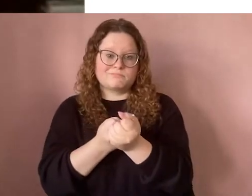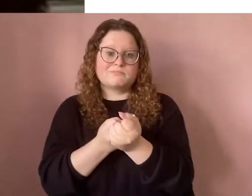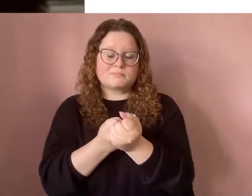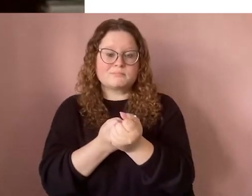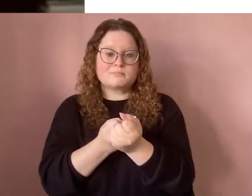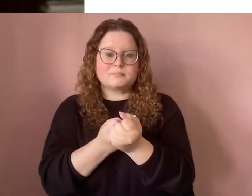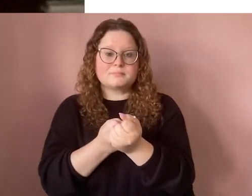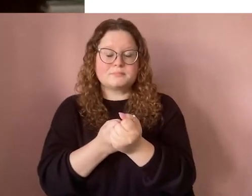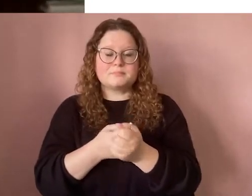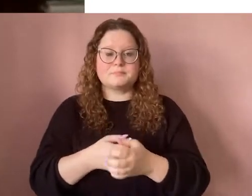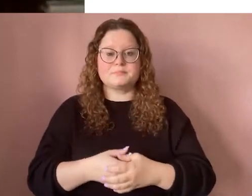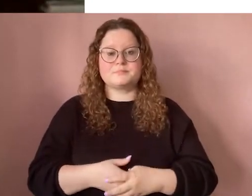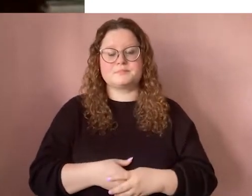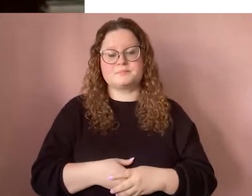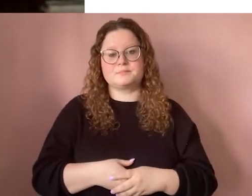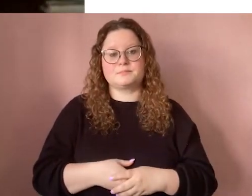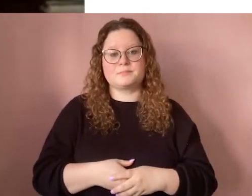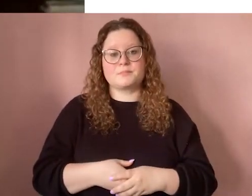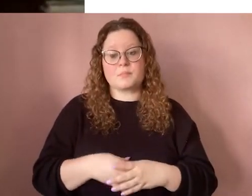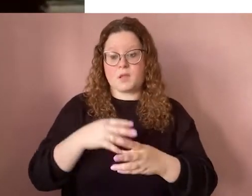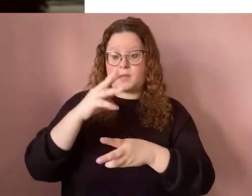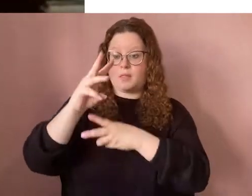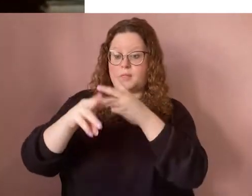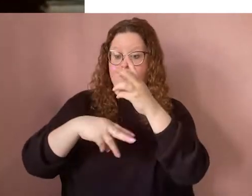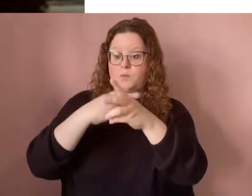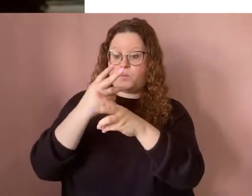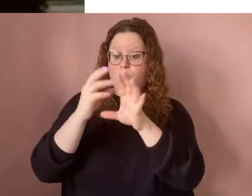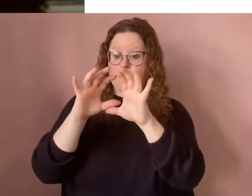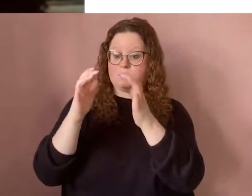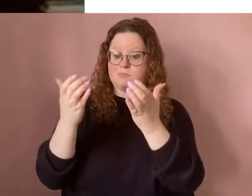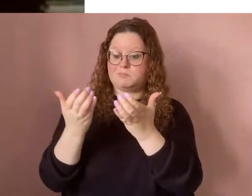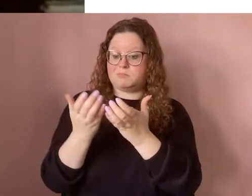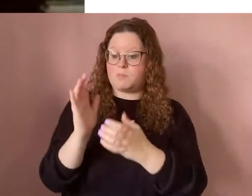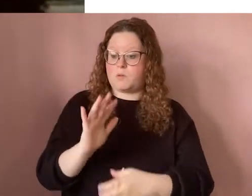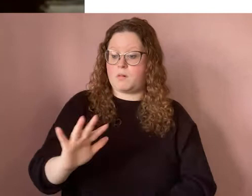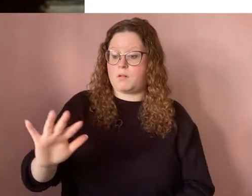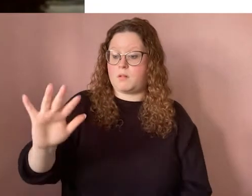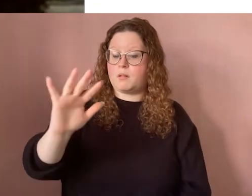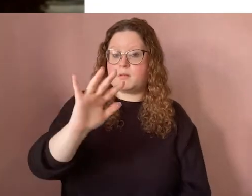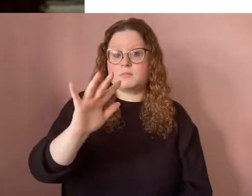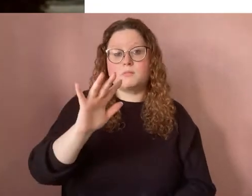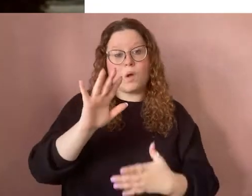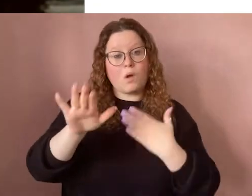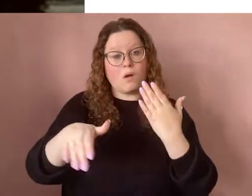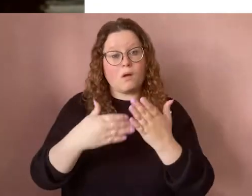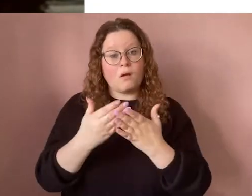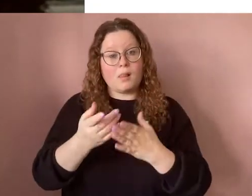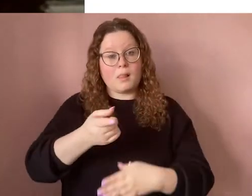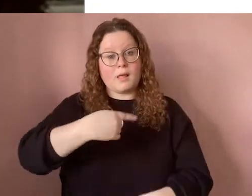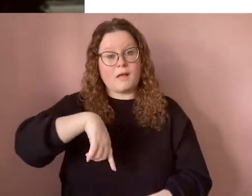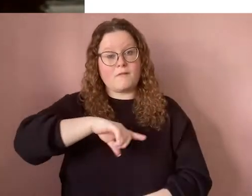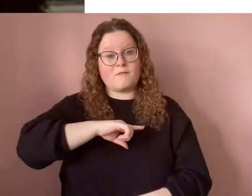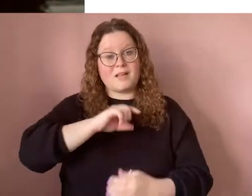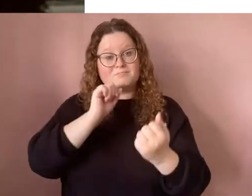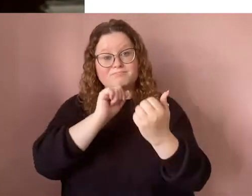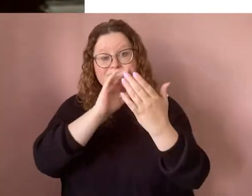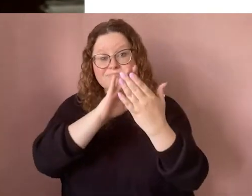us in this world now are facing a calamitous